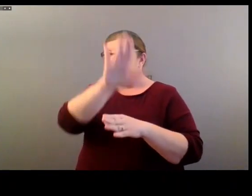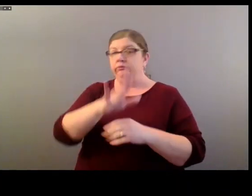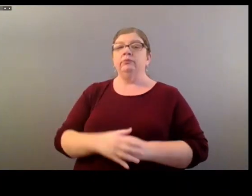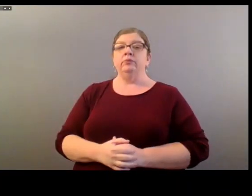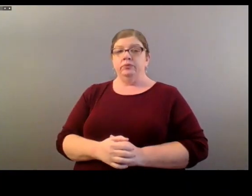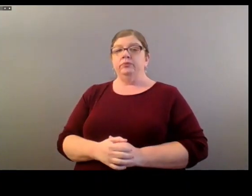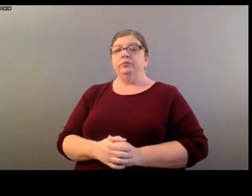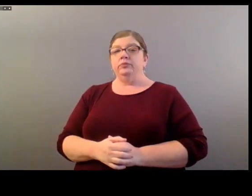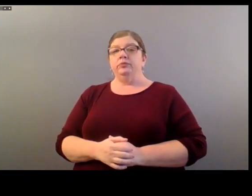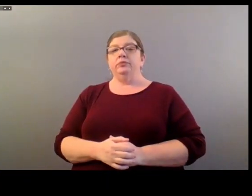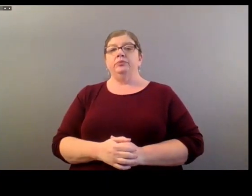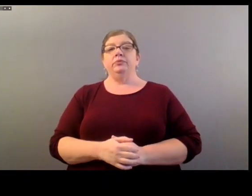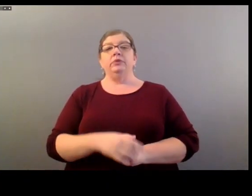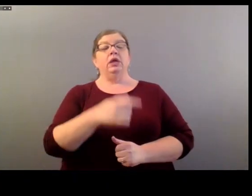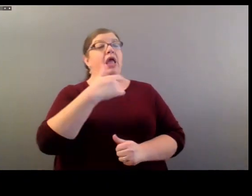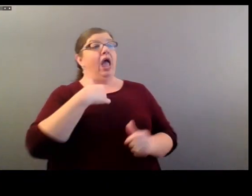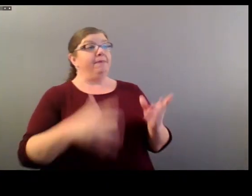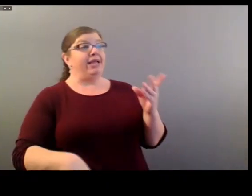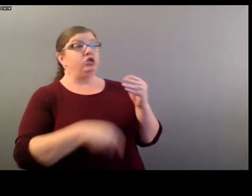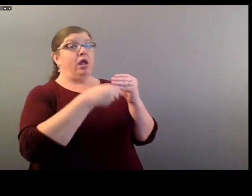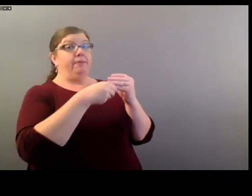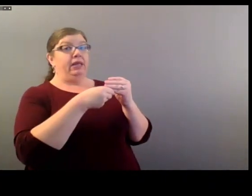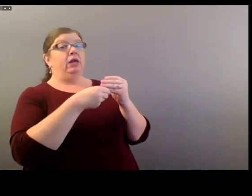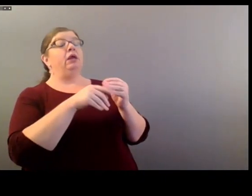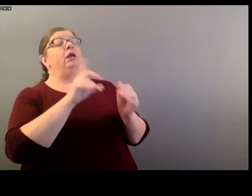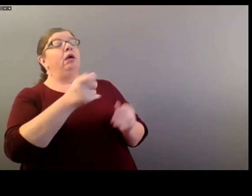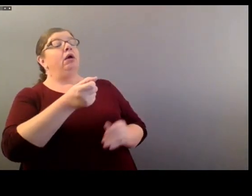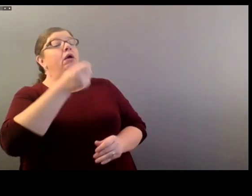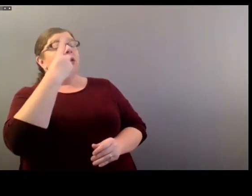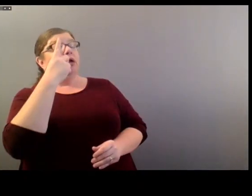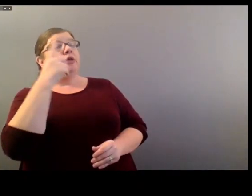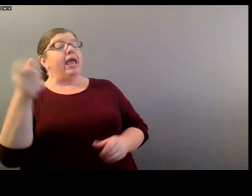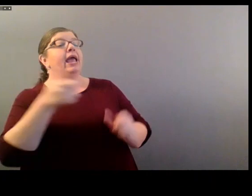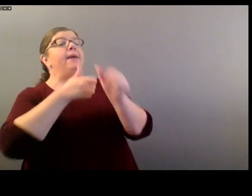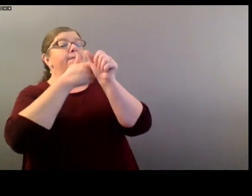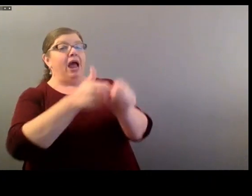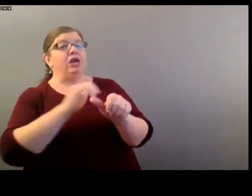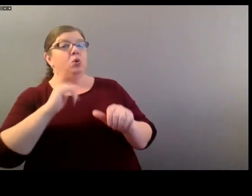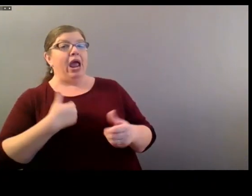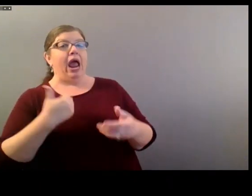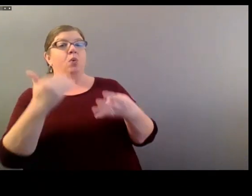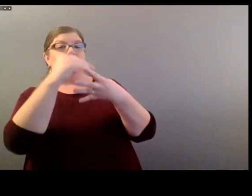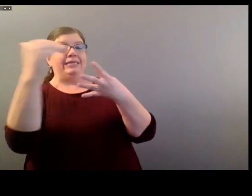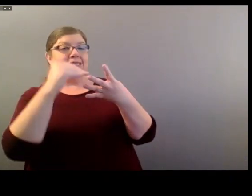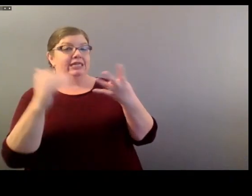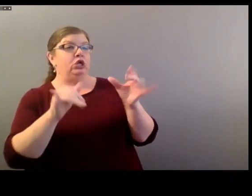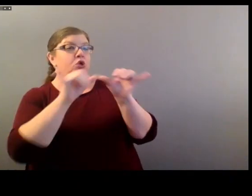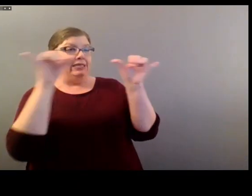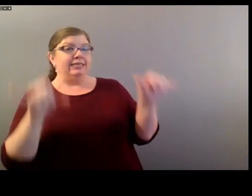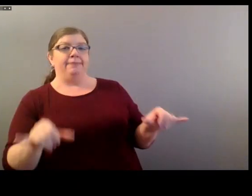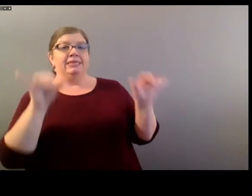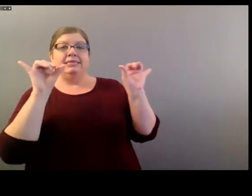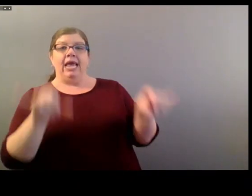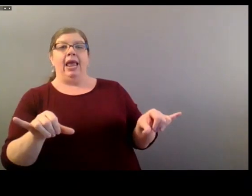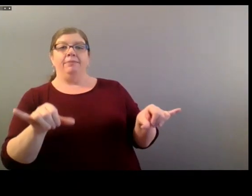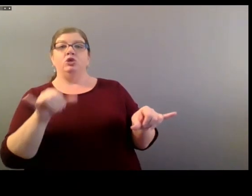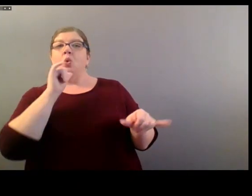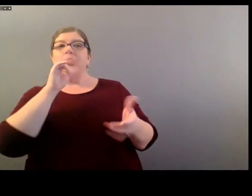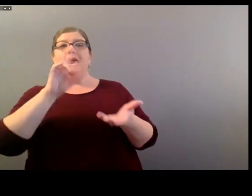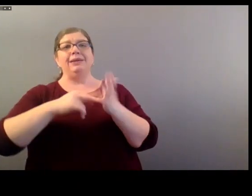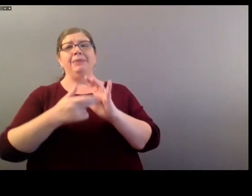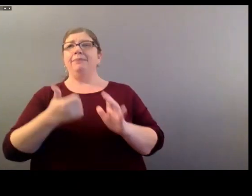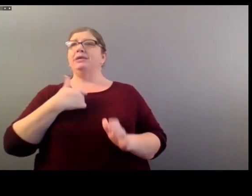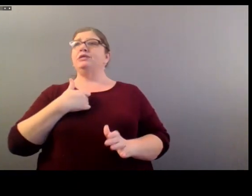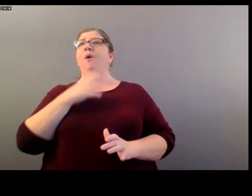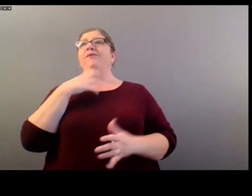If I may chime in, they do, however, abide by our tier system. So it's not that healthy 42-year-old can